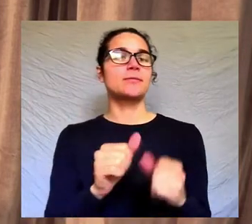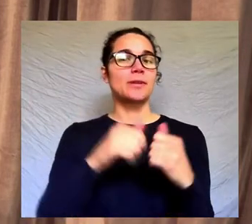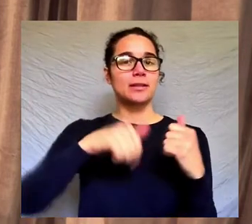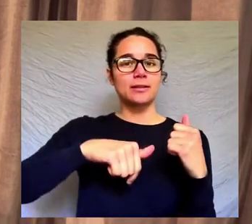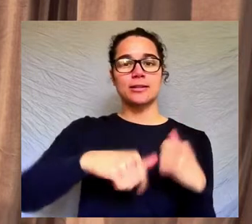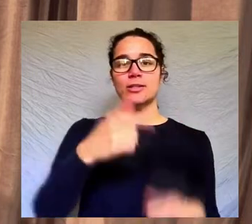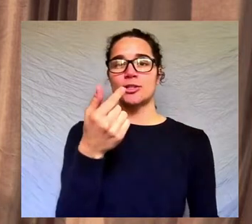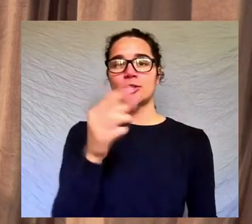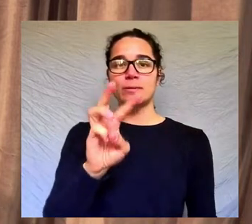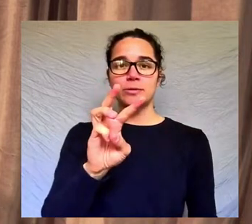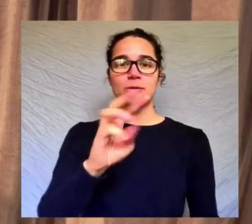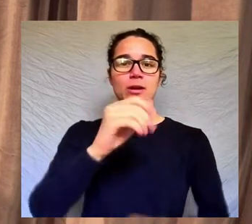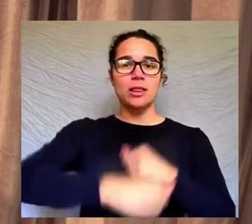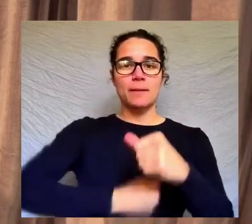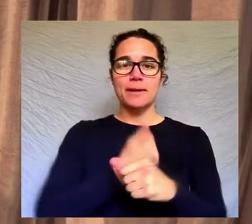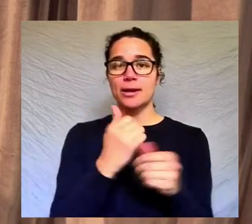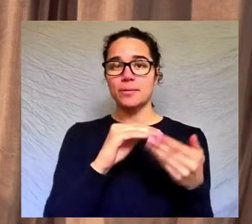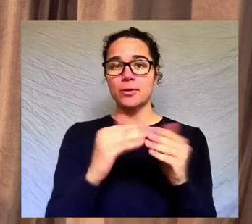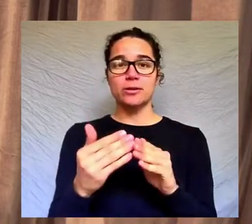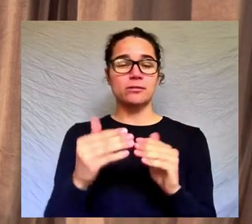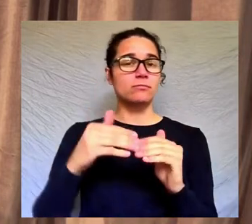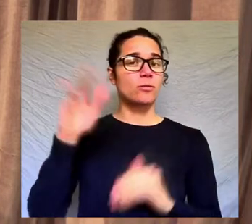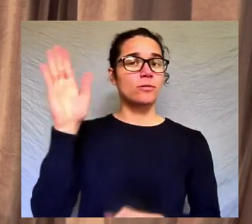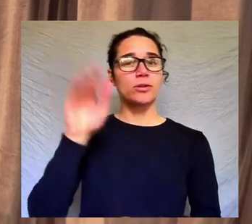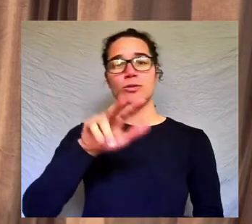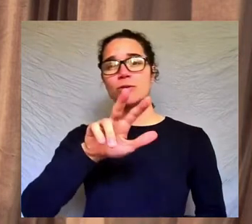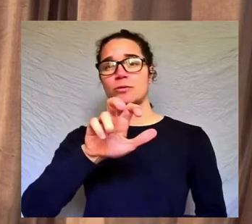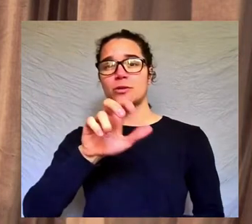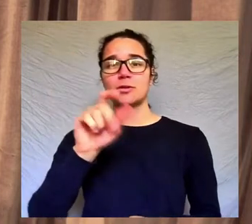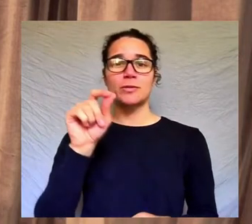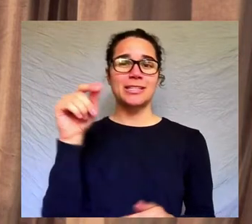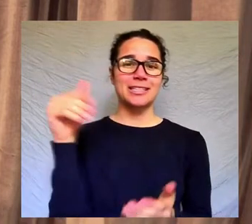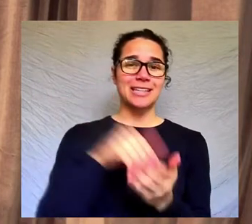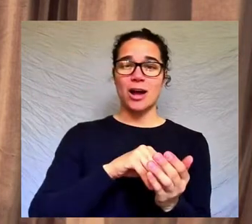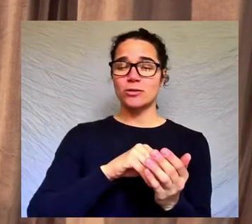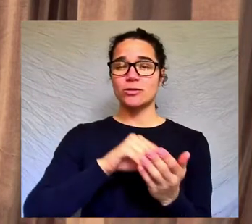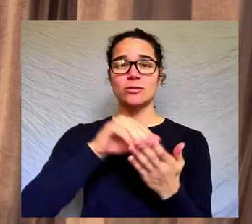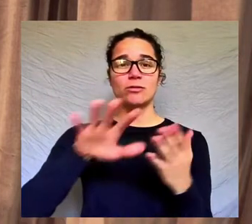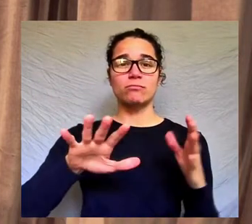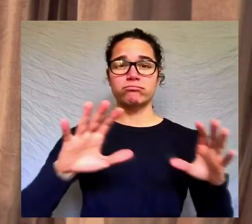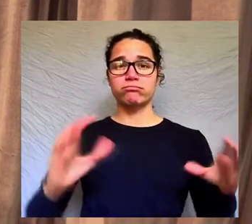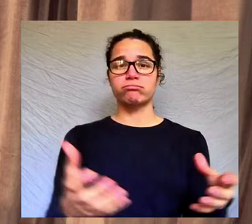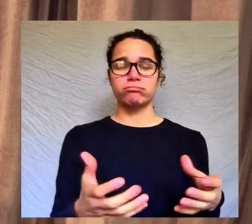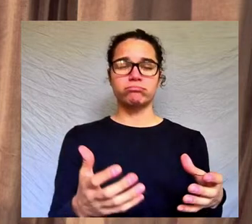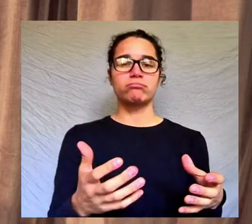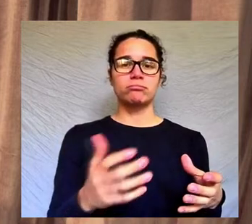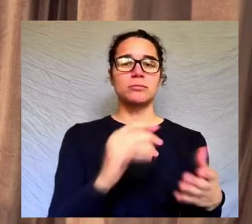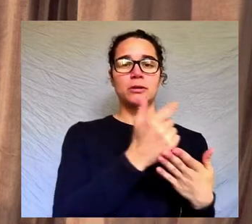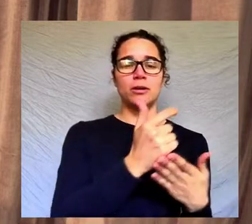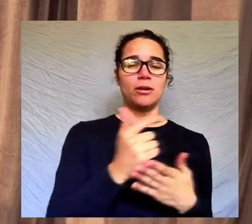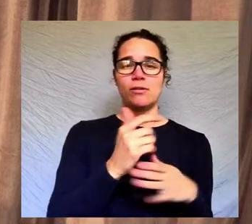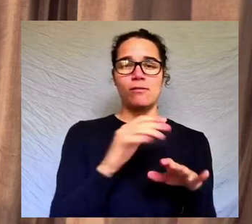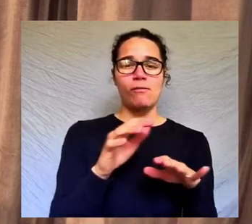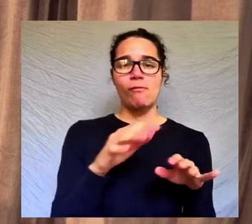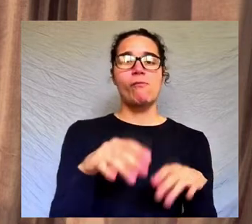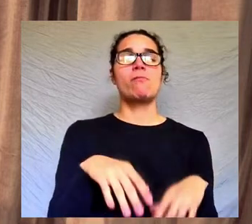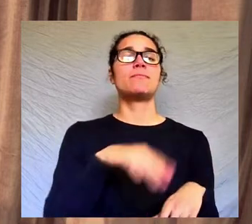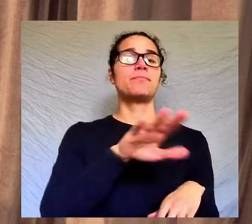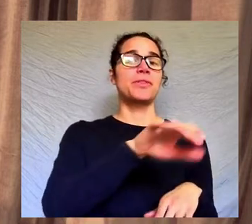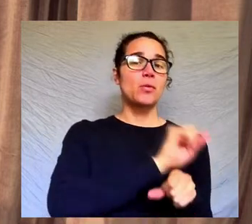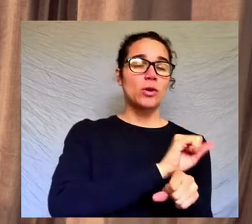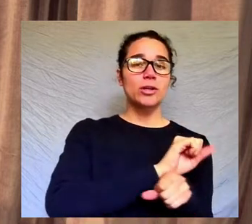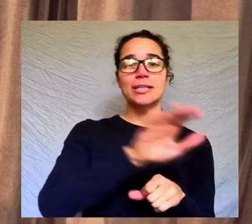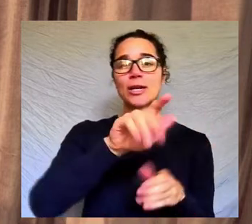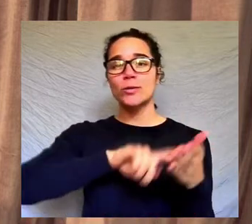alumni community more than 320,000 strong, our students' coursework, their research,